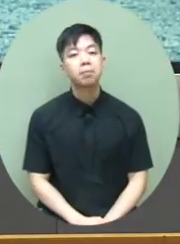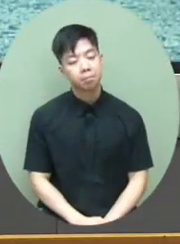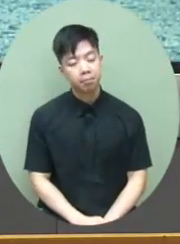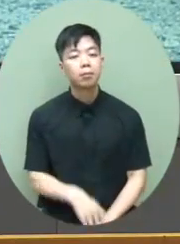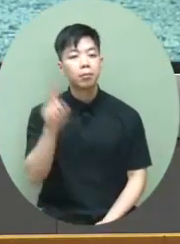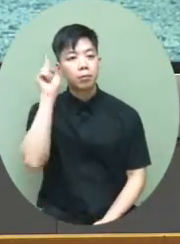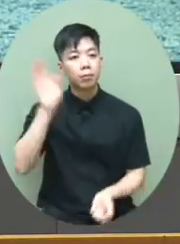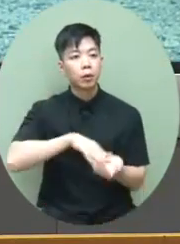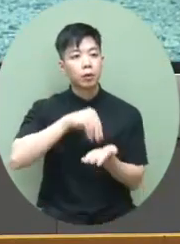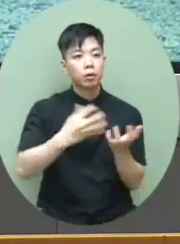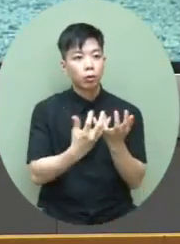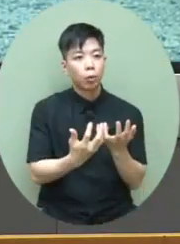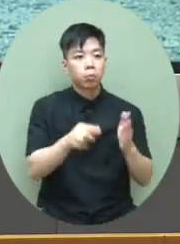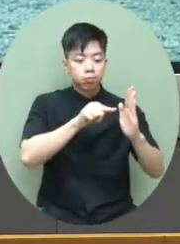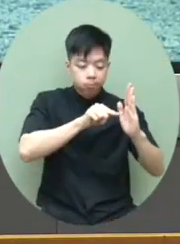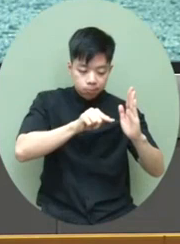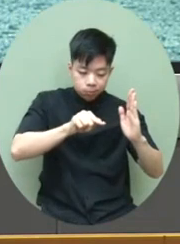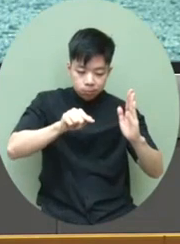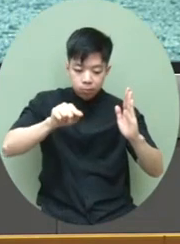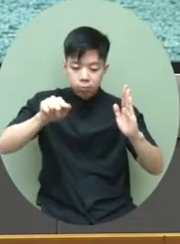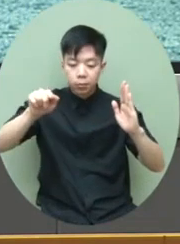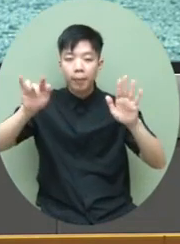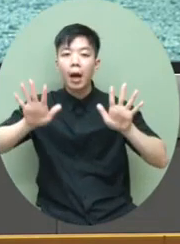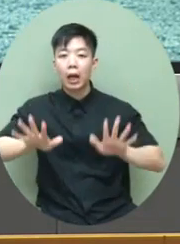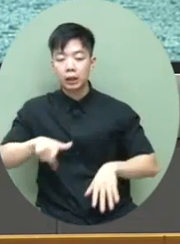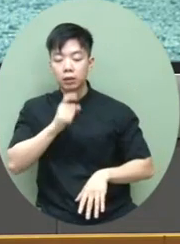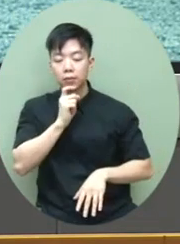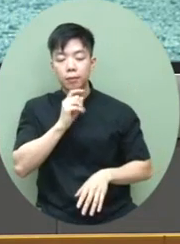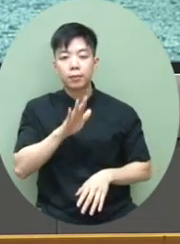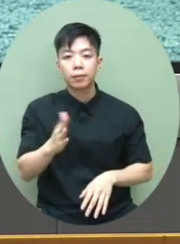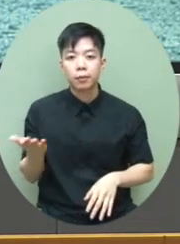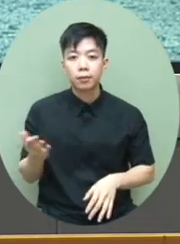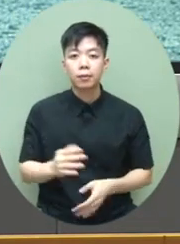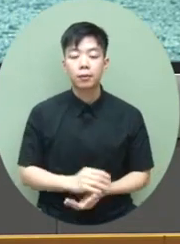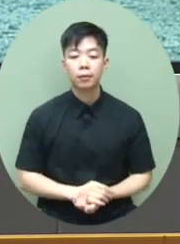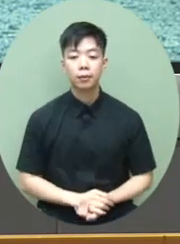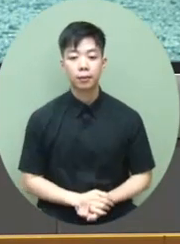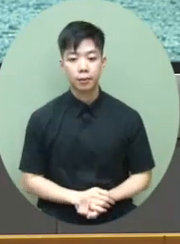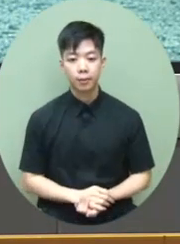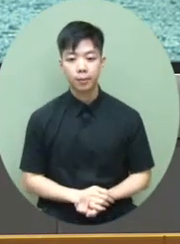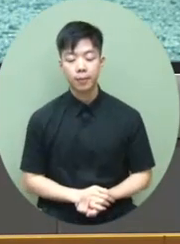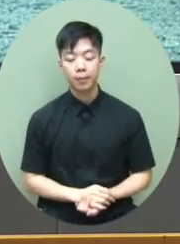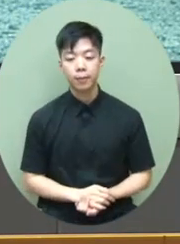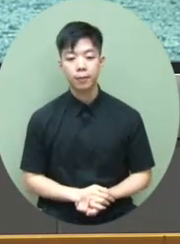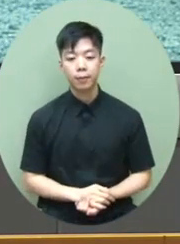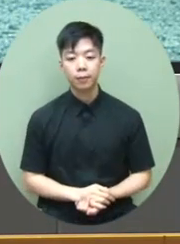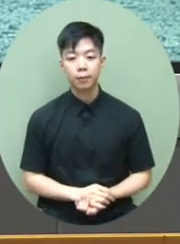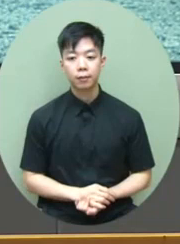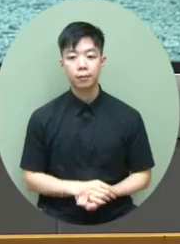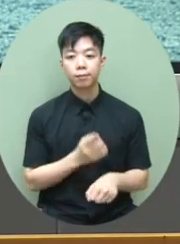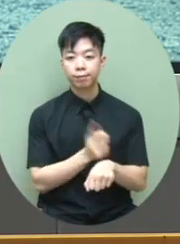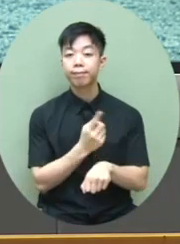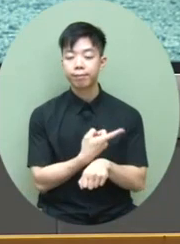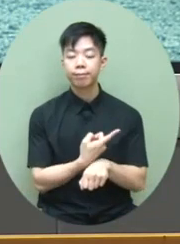cases recently, and there has been no signs of decreasing in the past few days.So